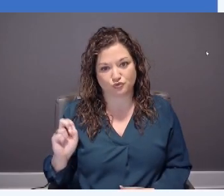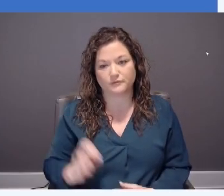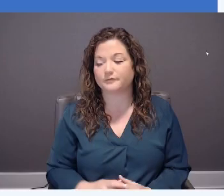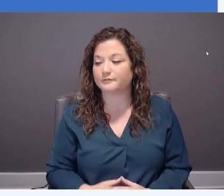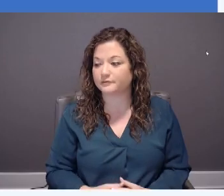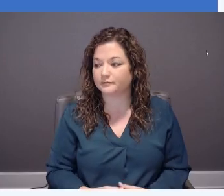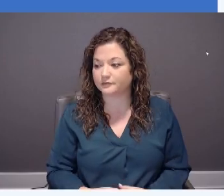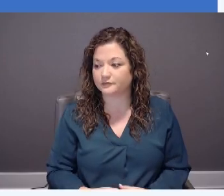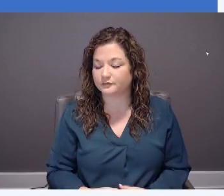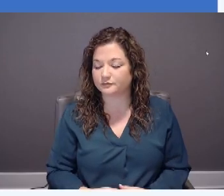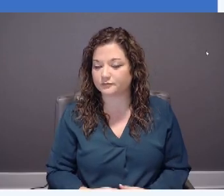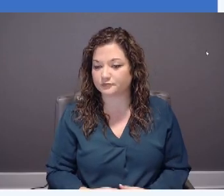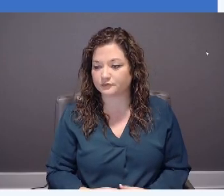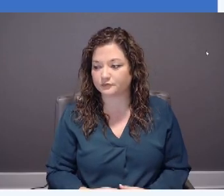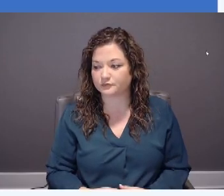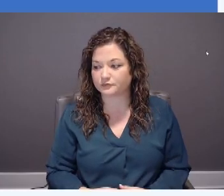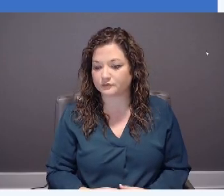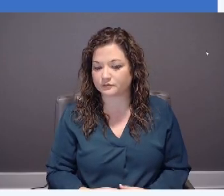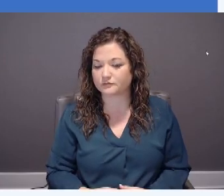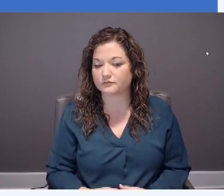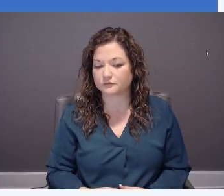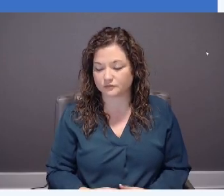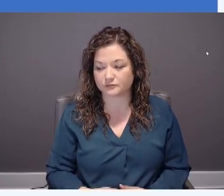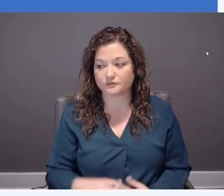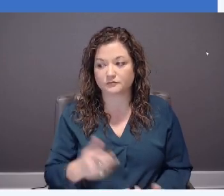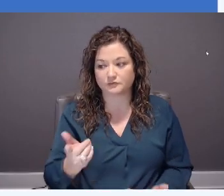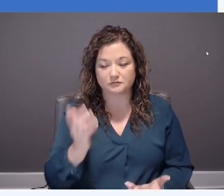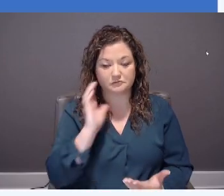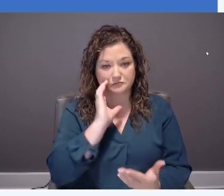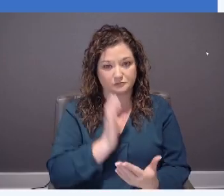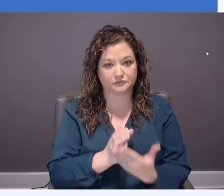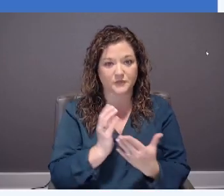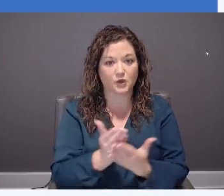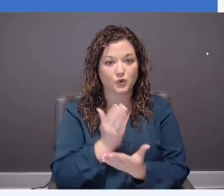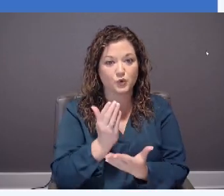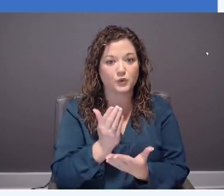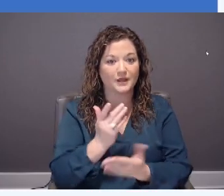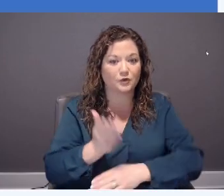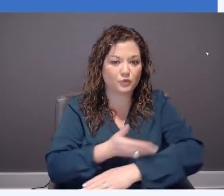Here are pictures of the newly renovated Waco Family Medicine.